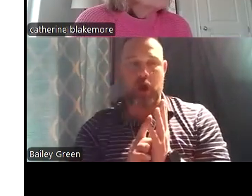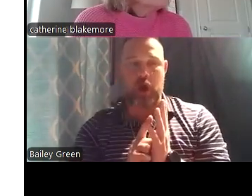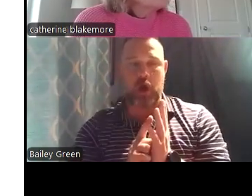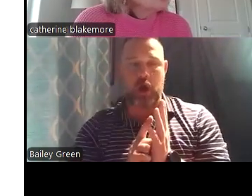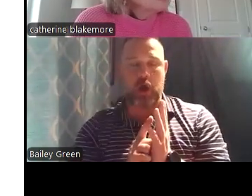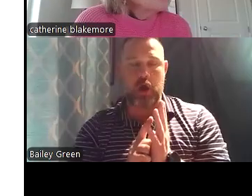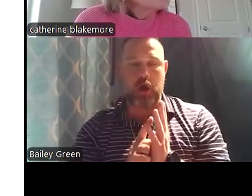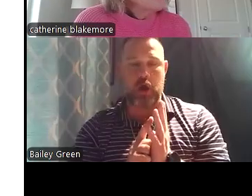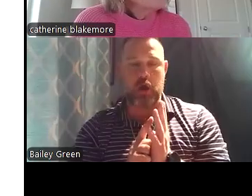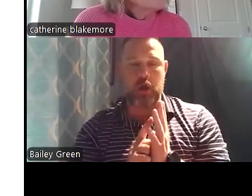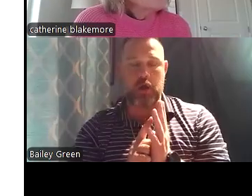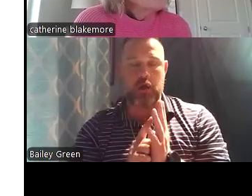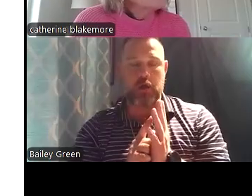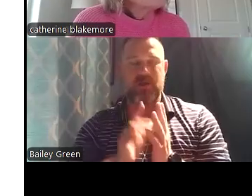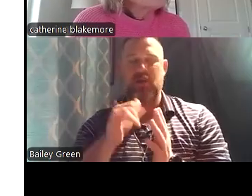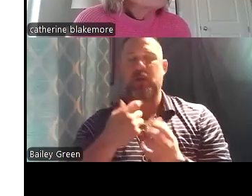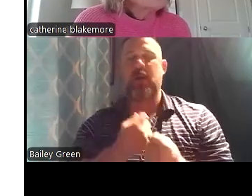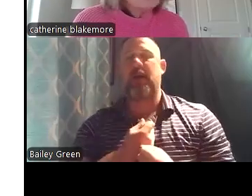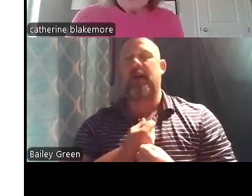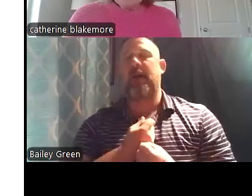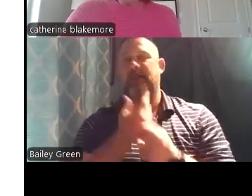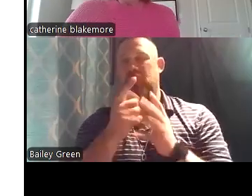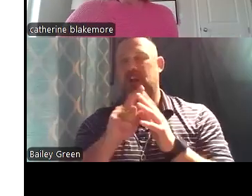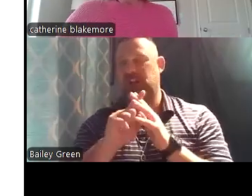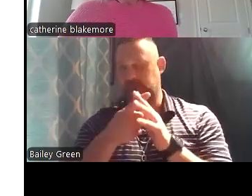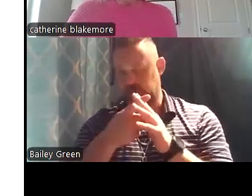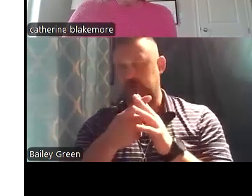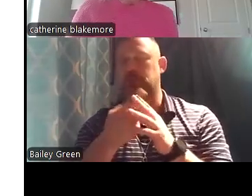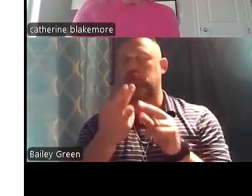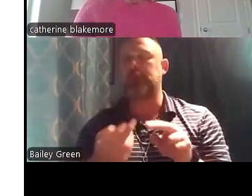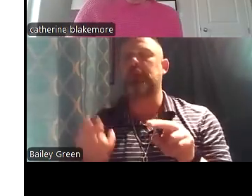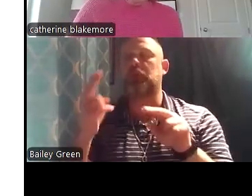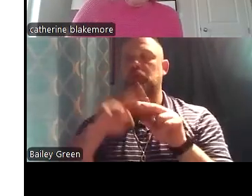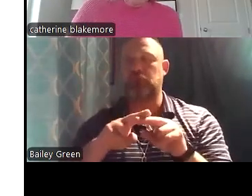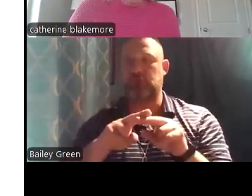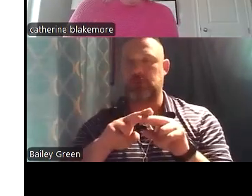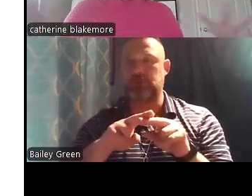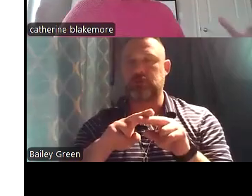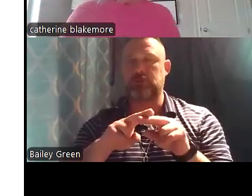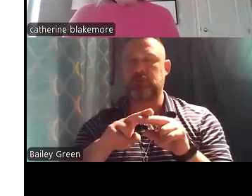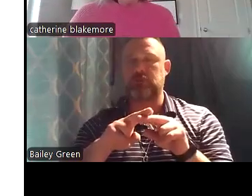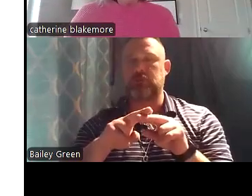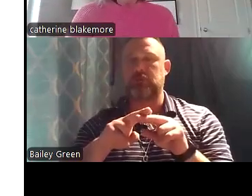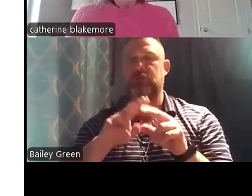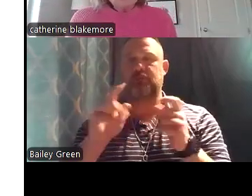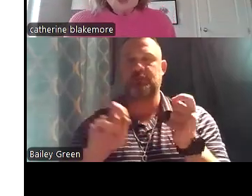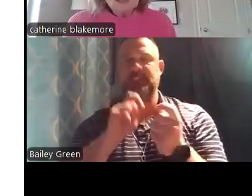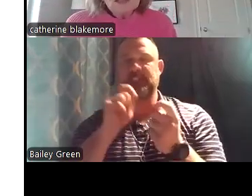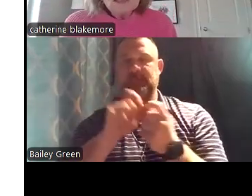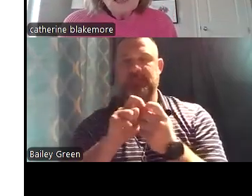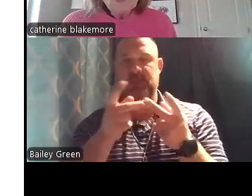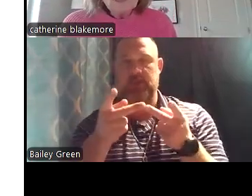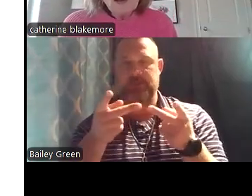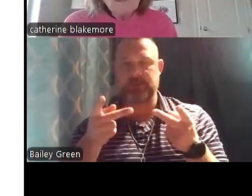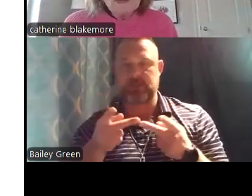was initially an effort to increase by very specific